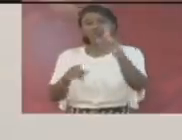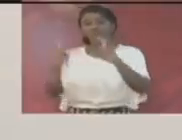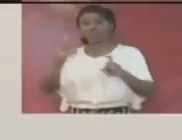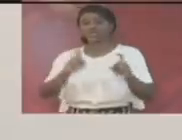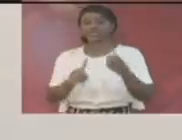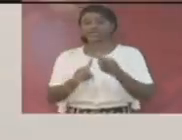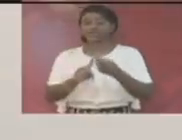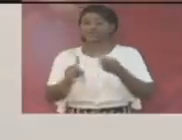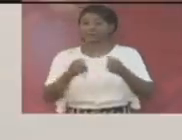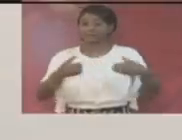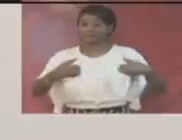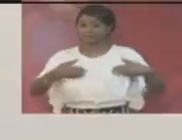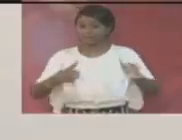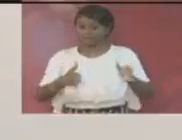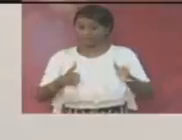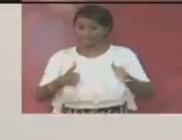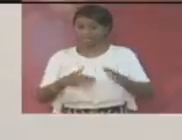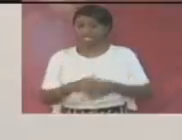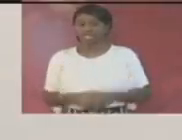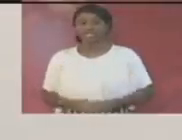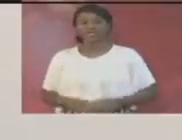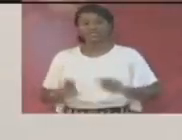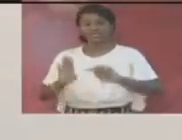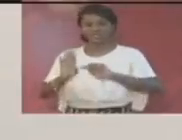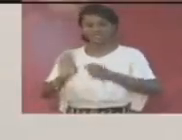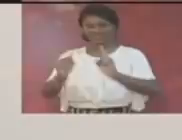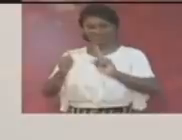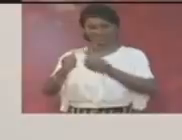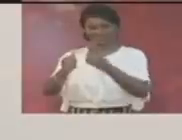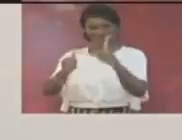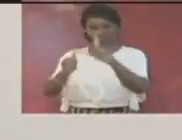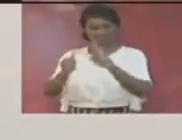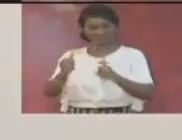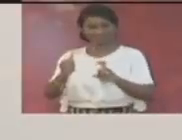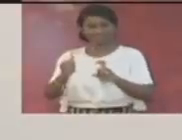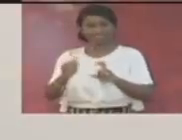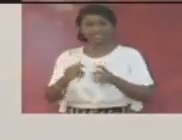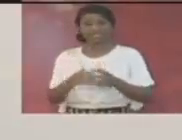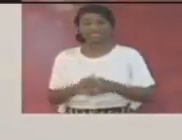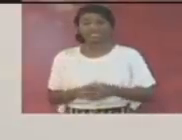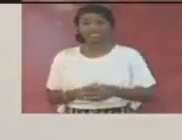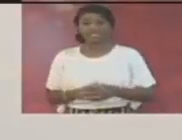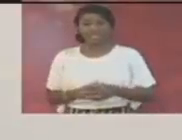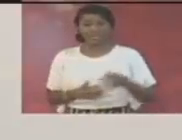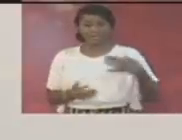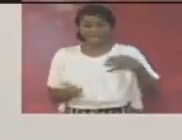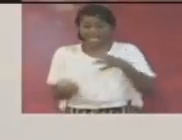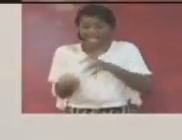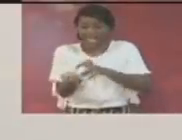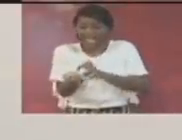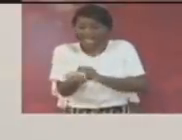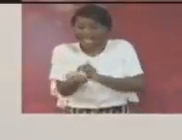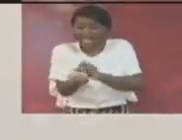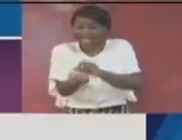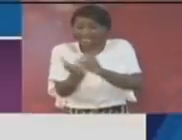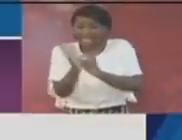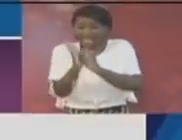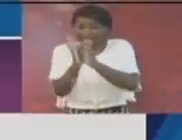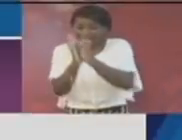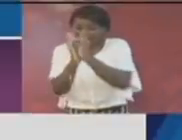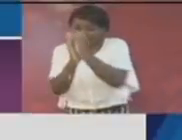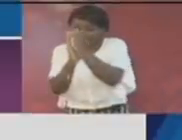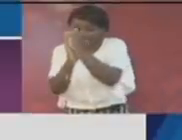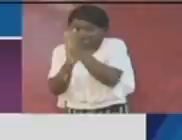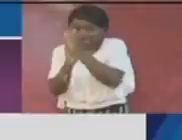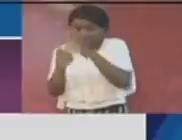the public. And so we start with the first question: does my cancer treatment put me at a higher risk of